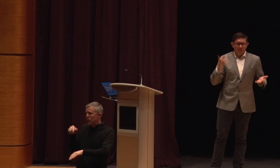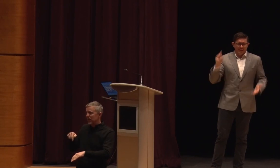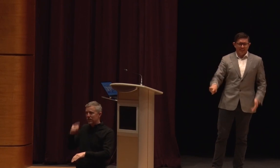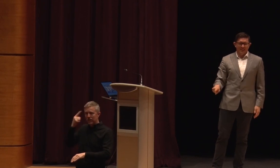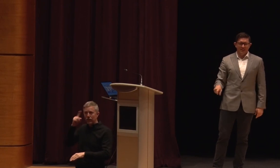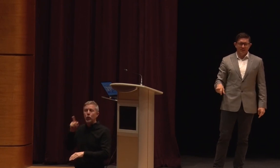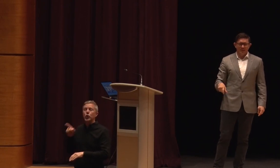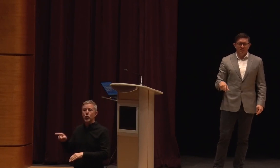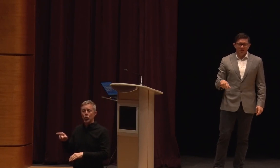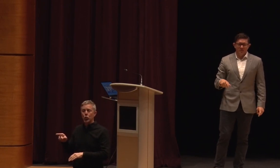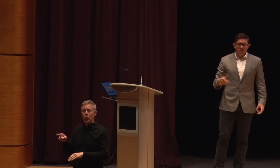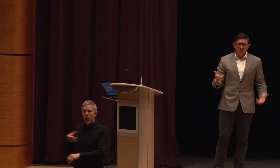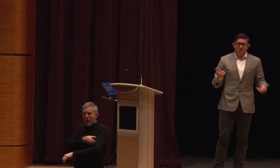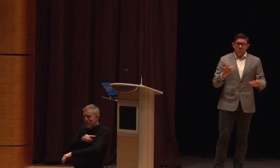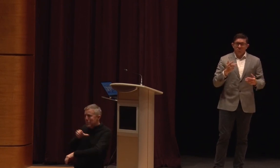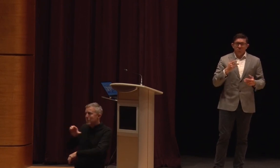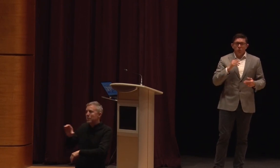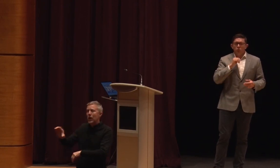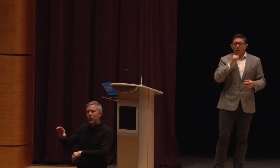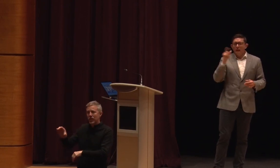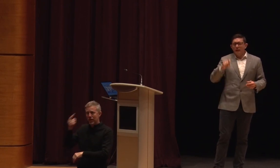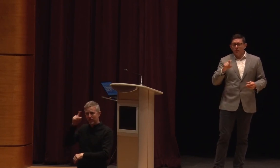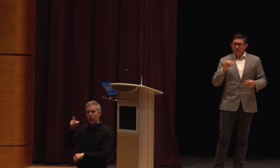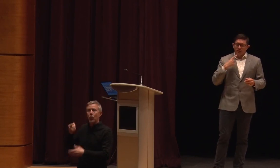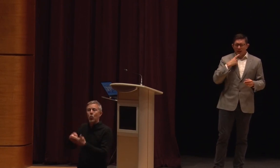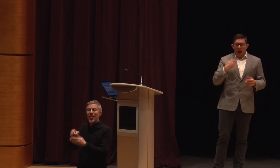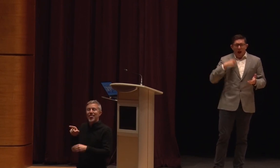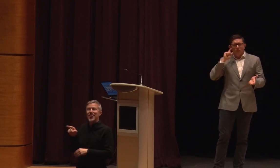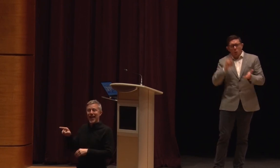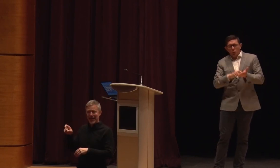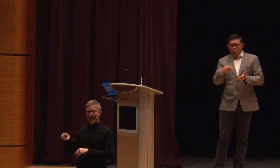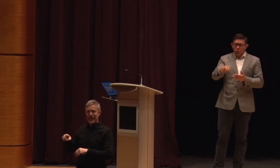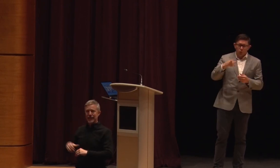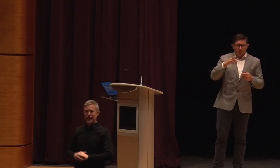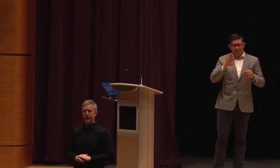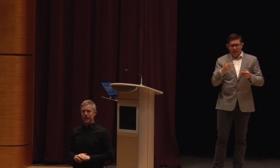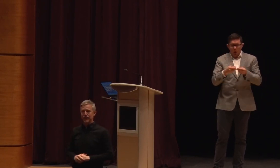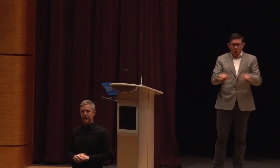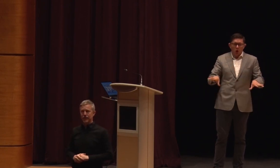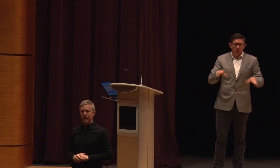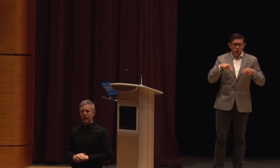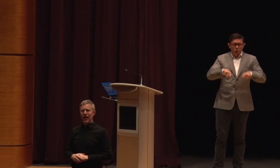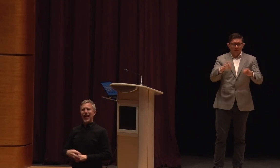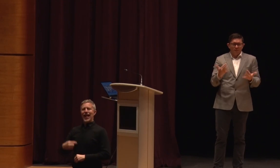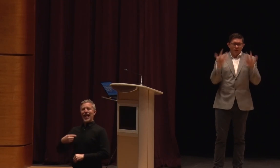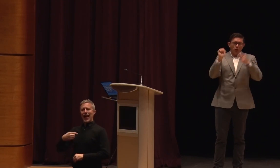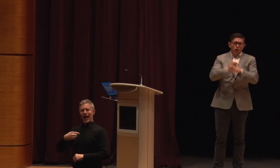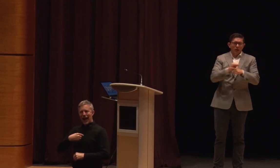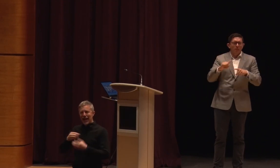empowering them for what they need. You know, making I statements.